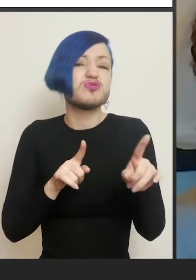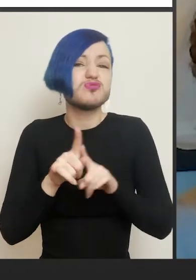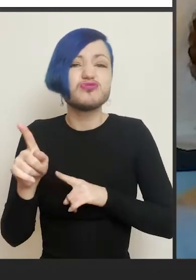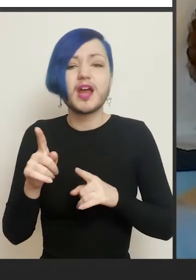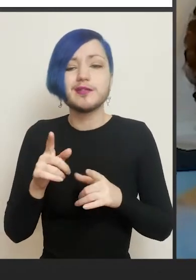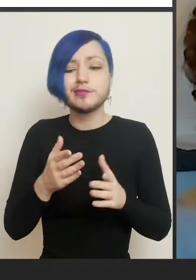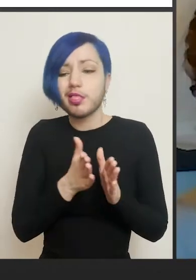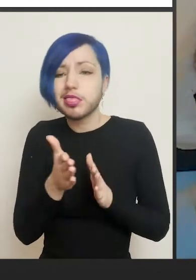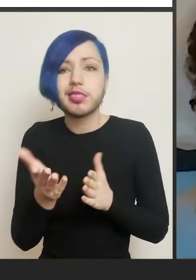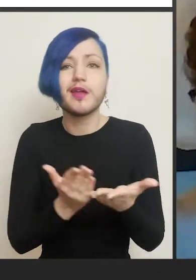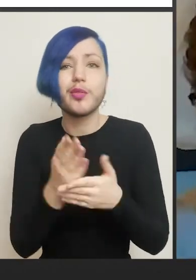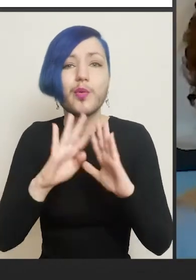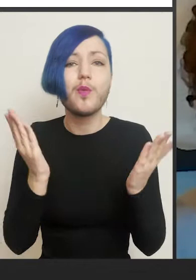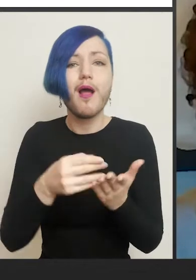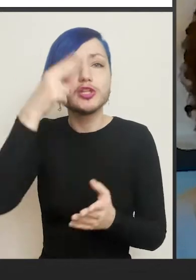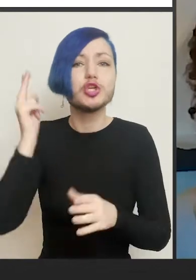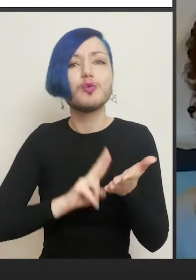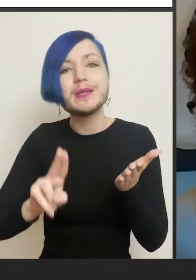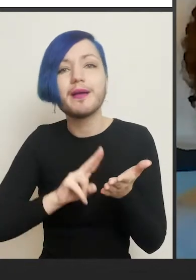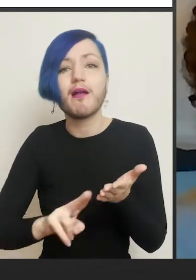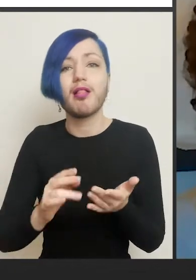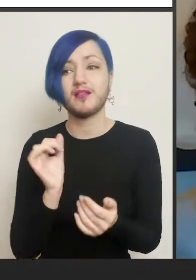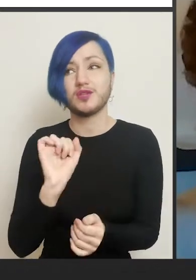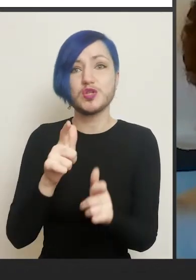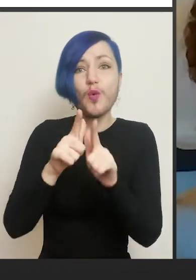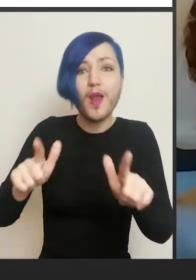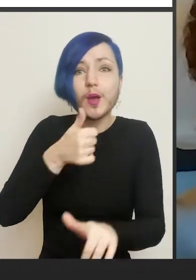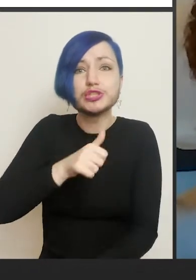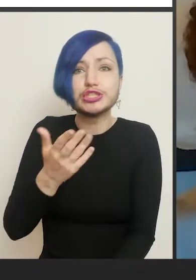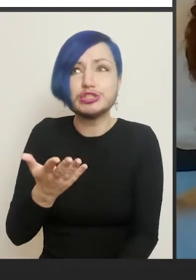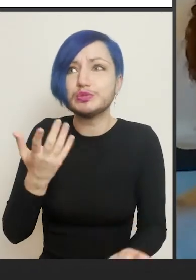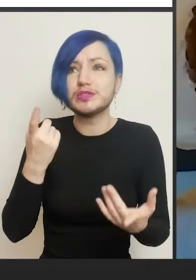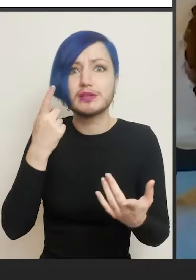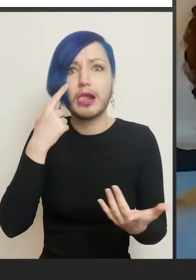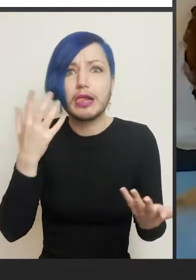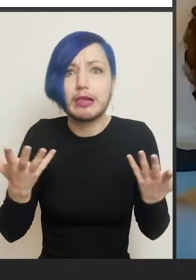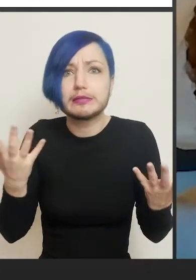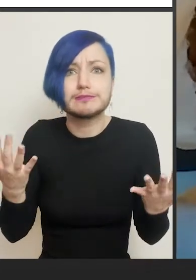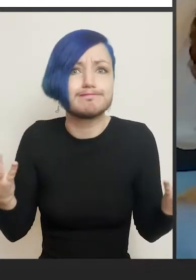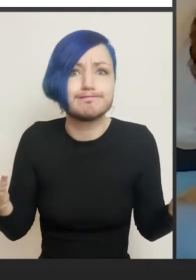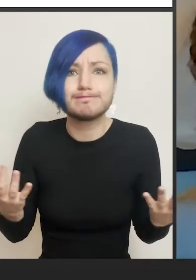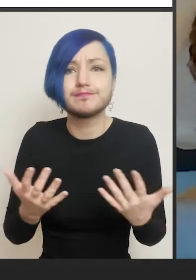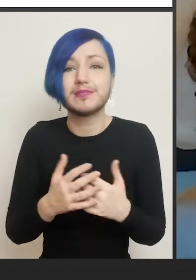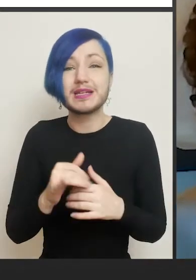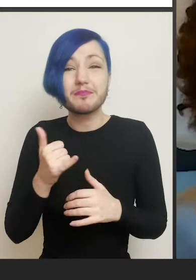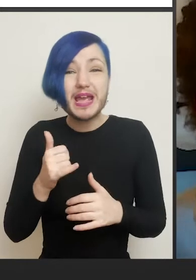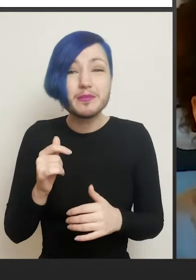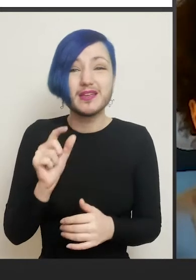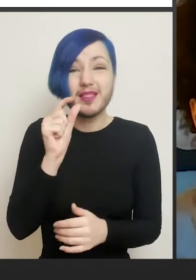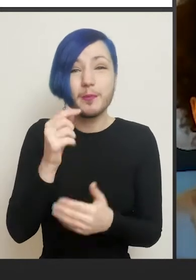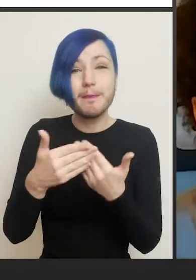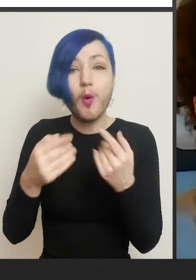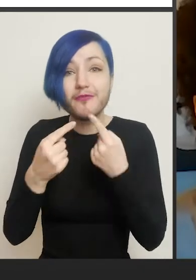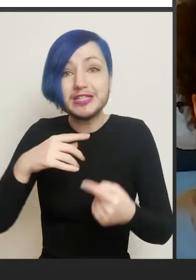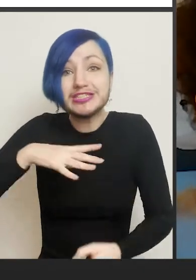navigate a neurotypical world and use the language that you use. And we might just need a